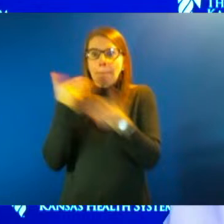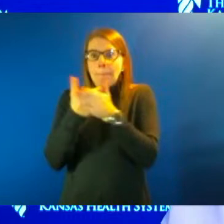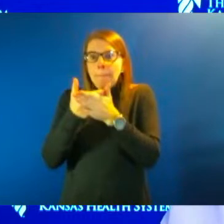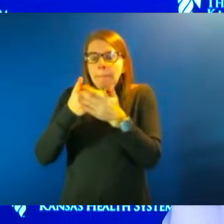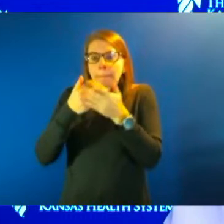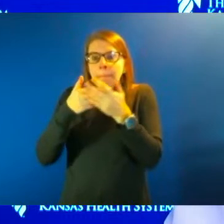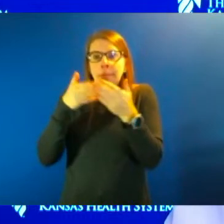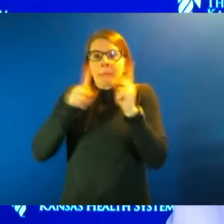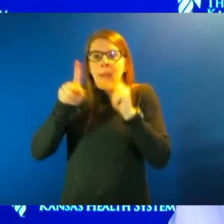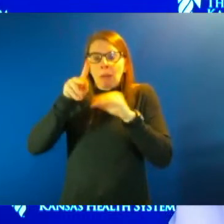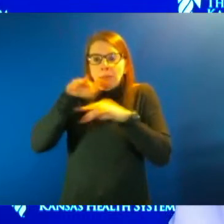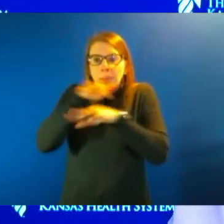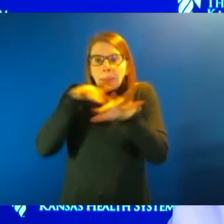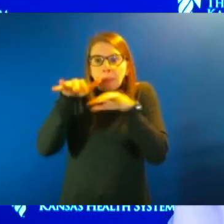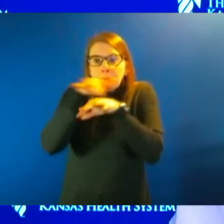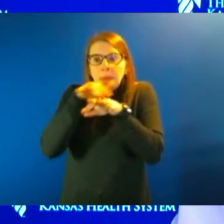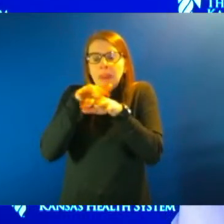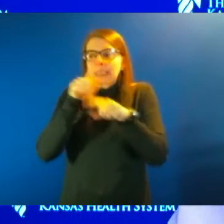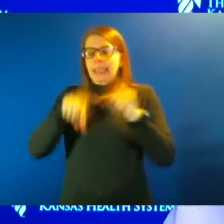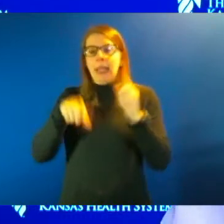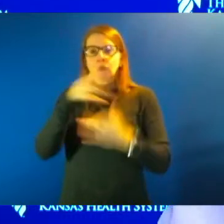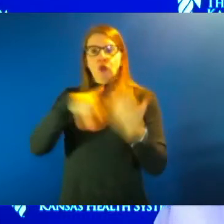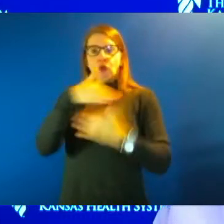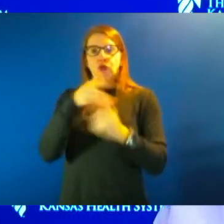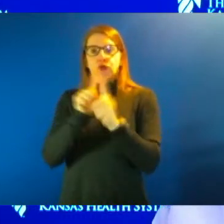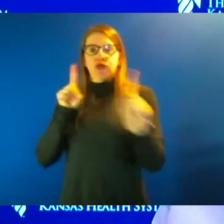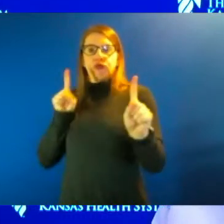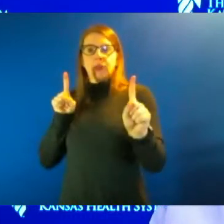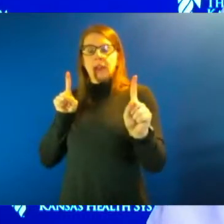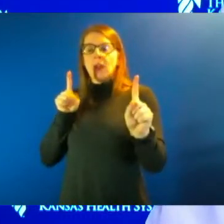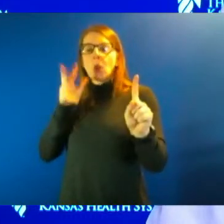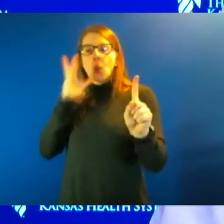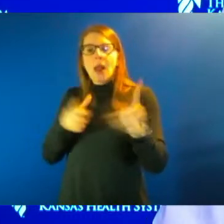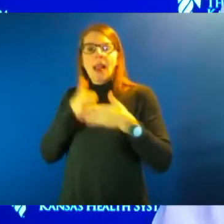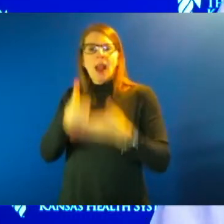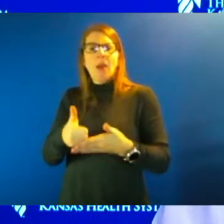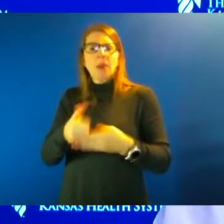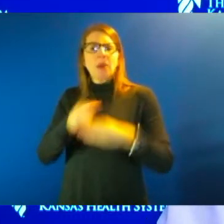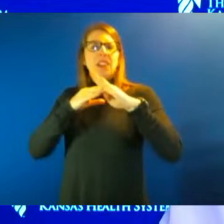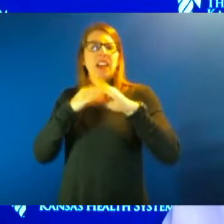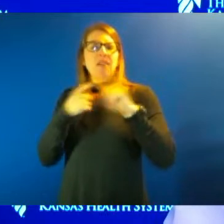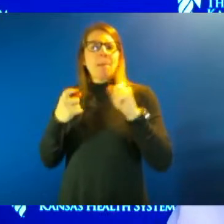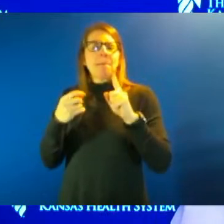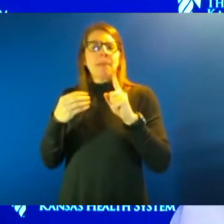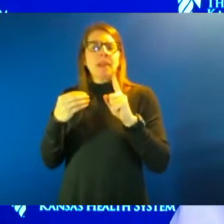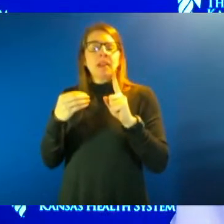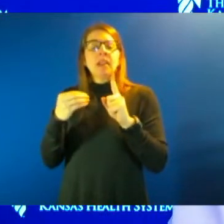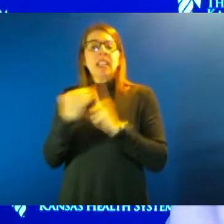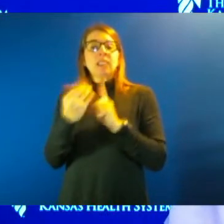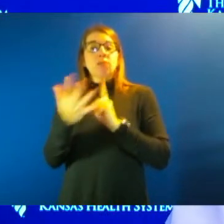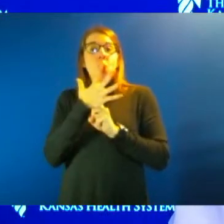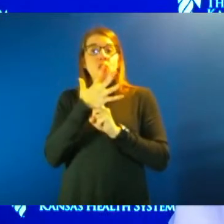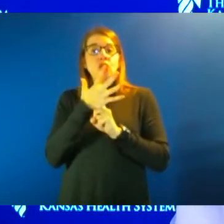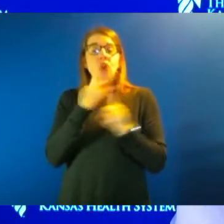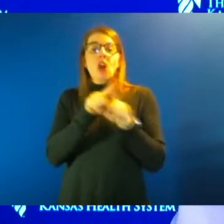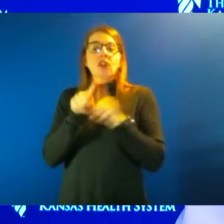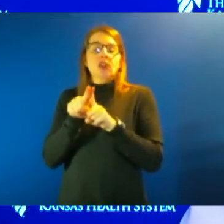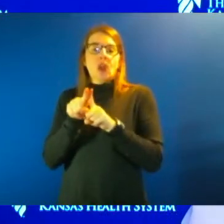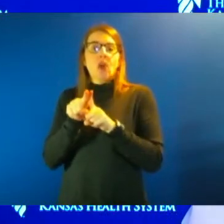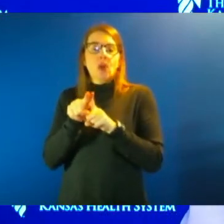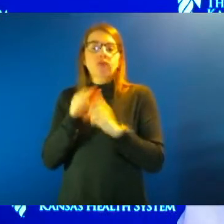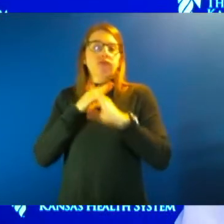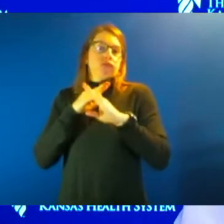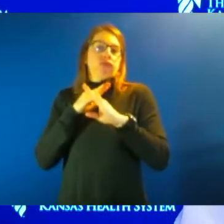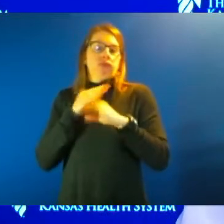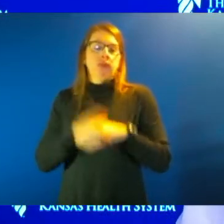distance, those do help to protect you from infection and exposure to the virus, even more so if you're vaccinated.